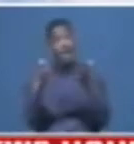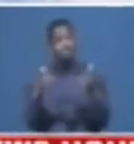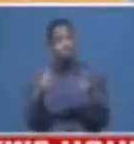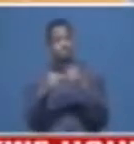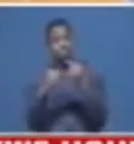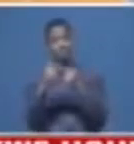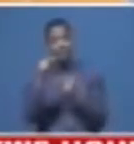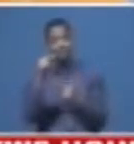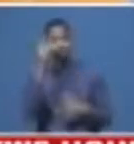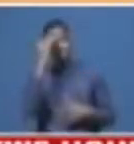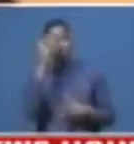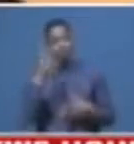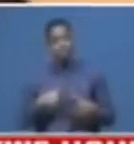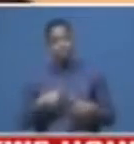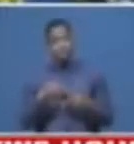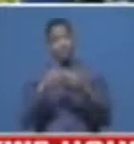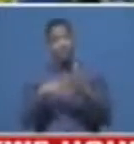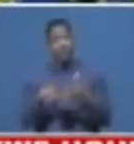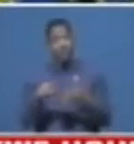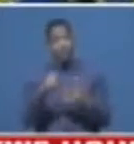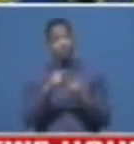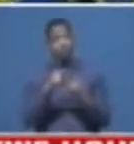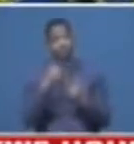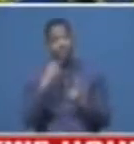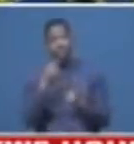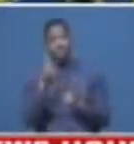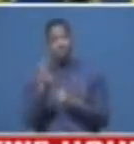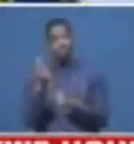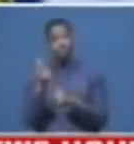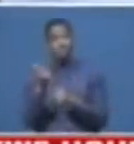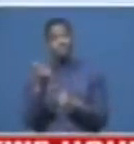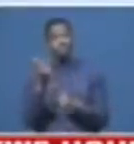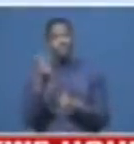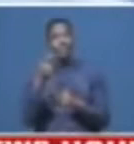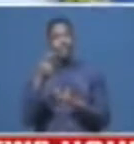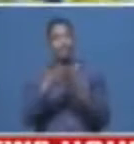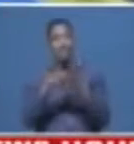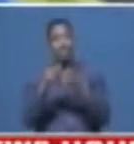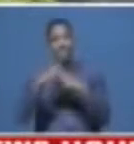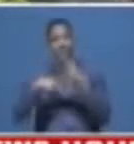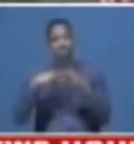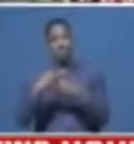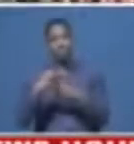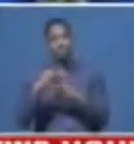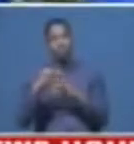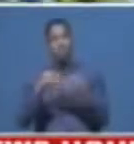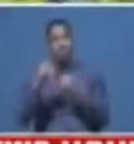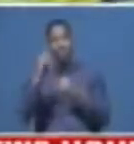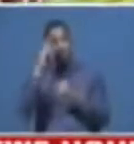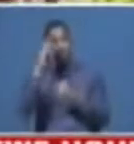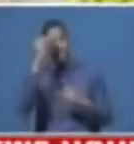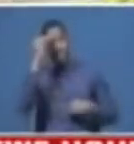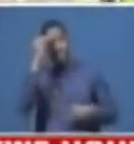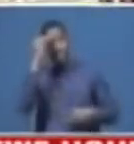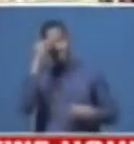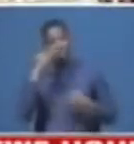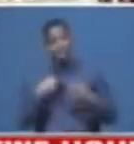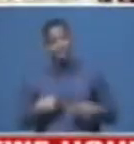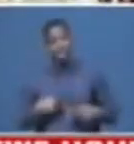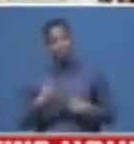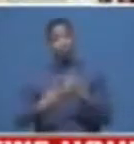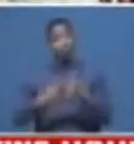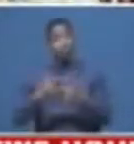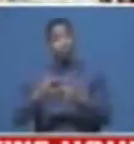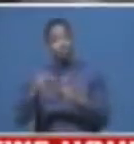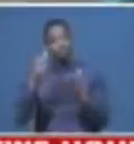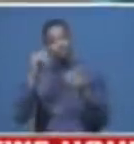about the disease. The youth leaders, who are by default a part of the global movement for malaria and healthier generations,